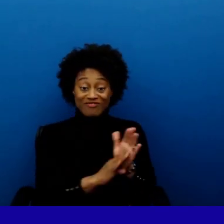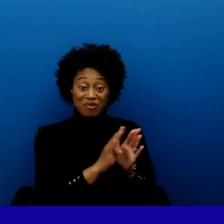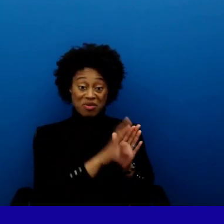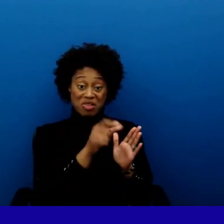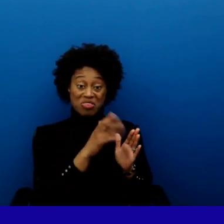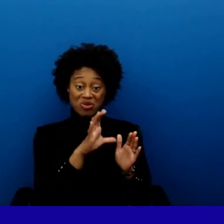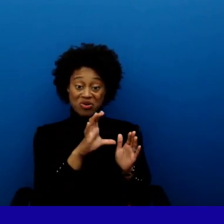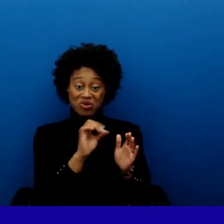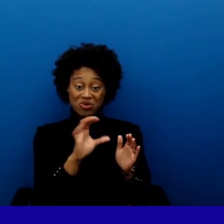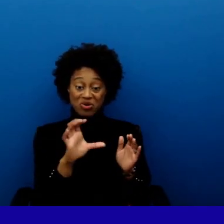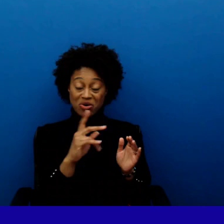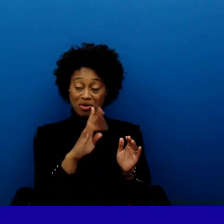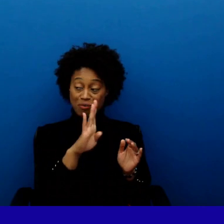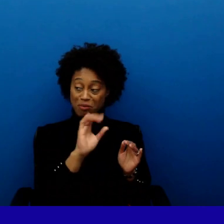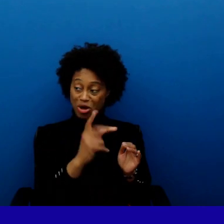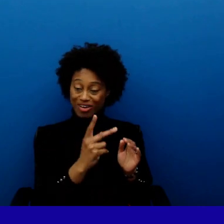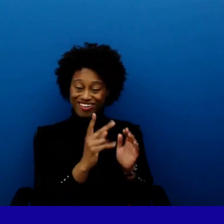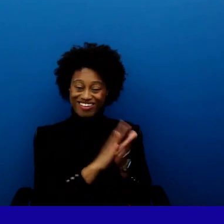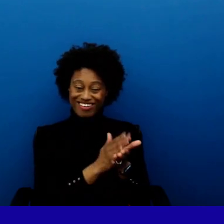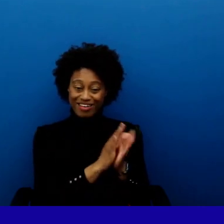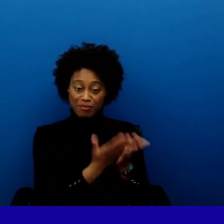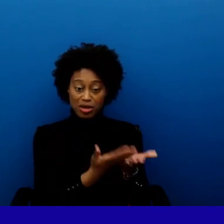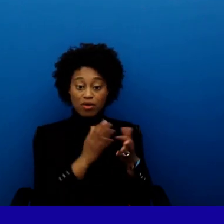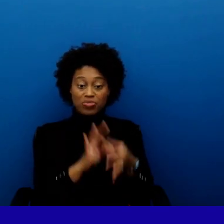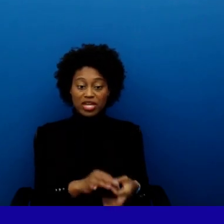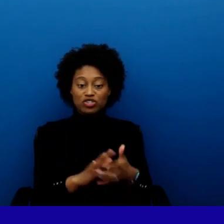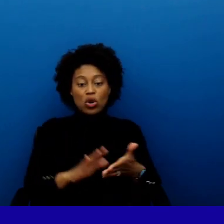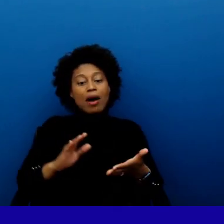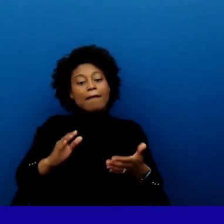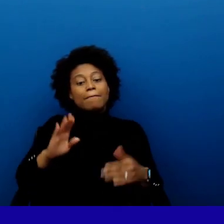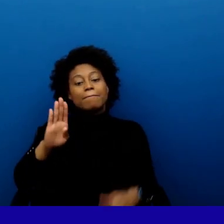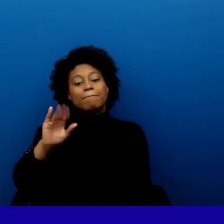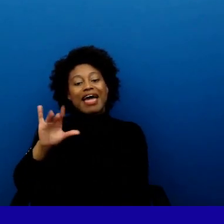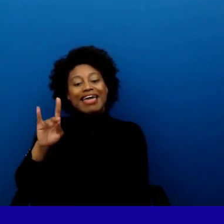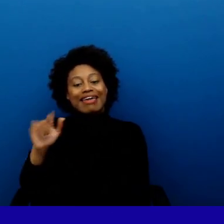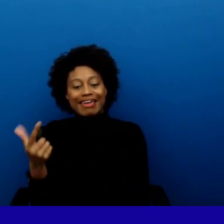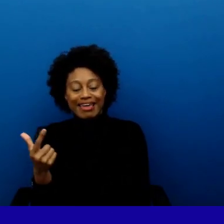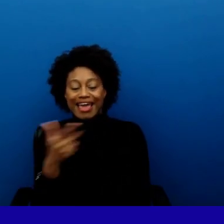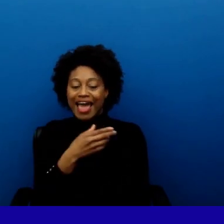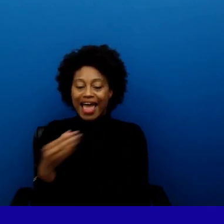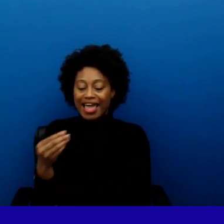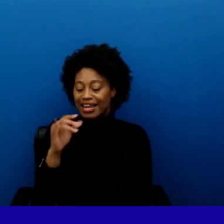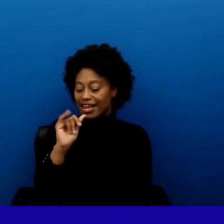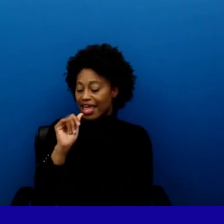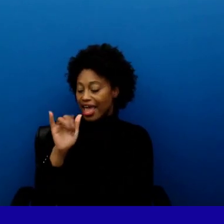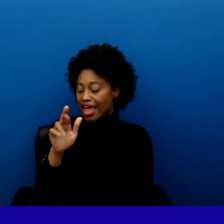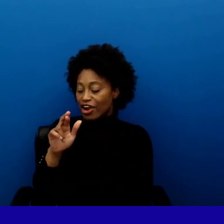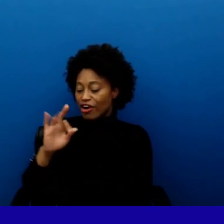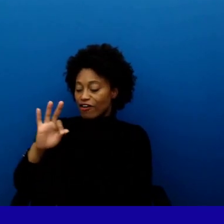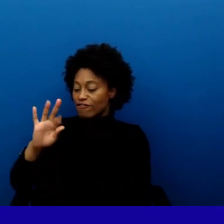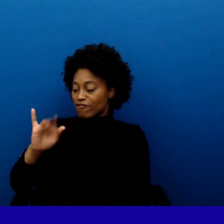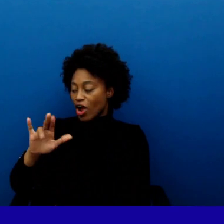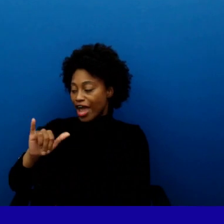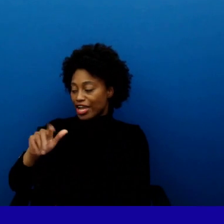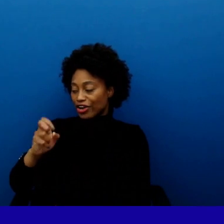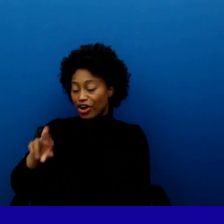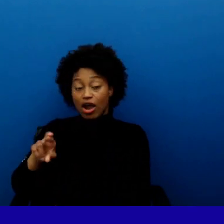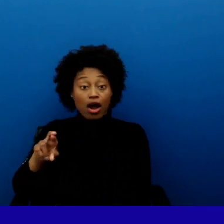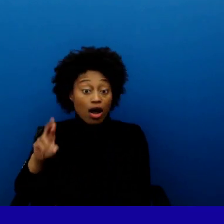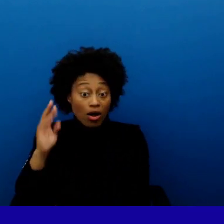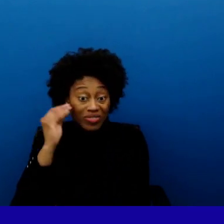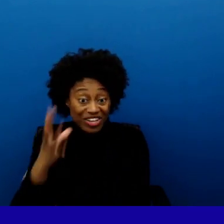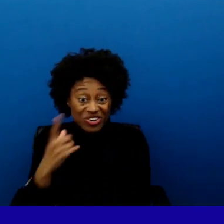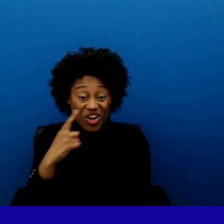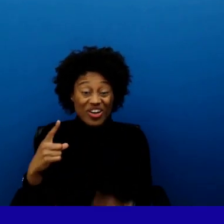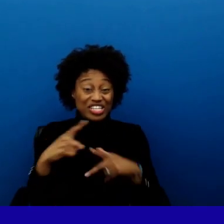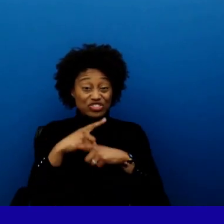developing another cookbook that is involved with baking and air fryer, which